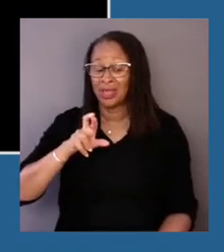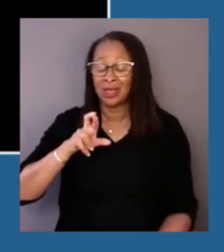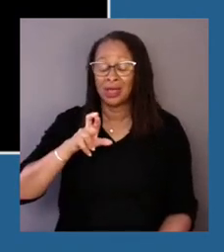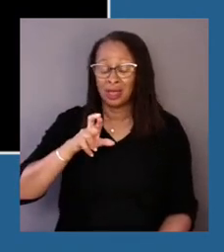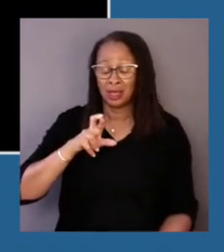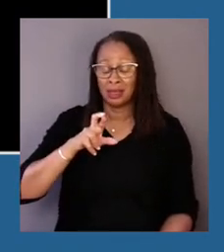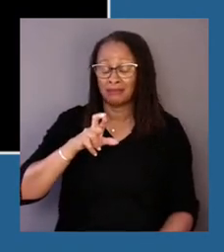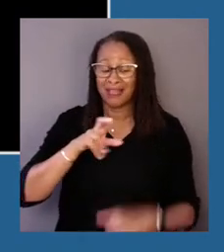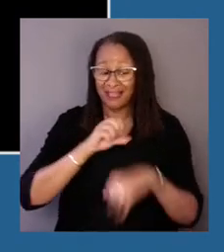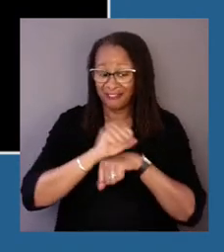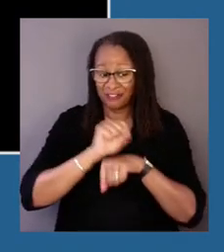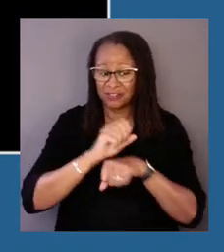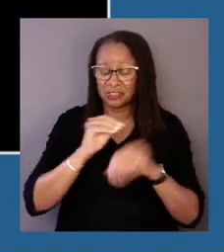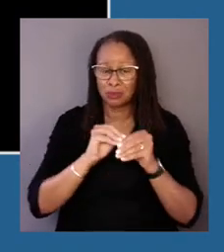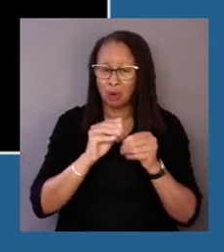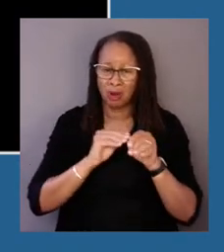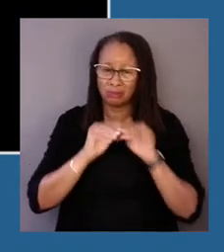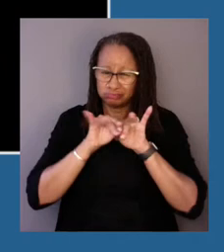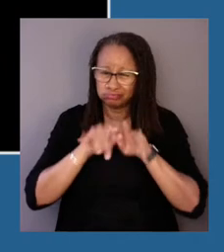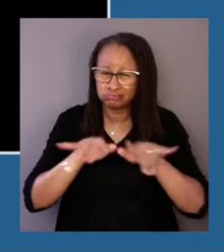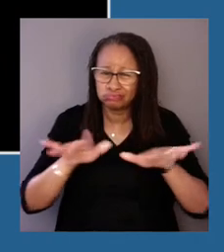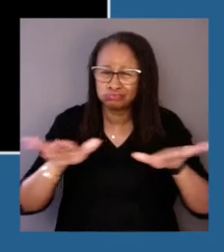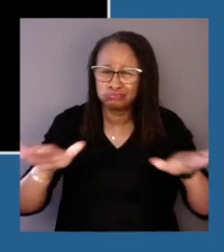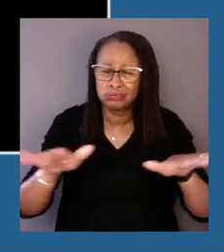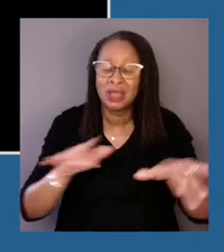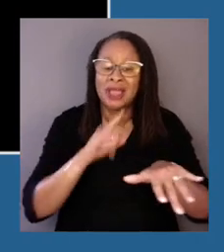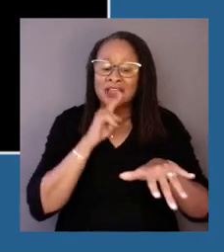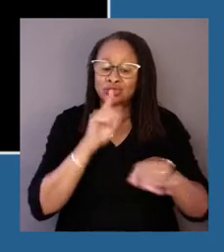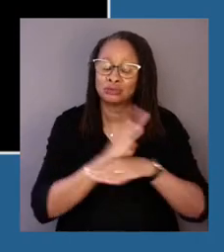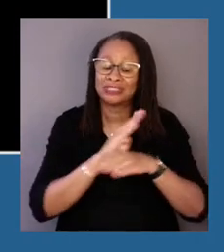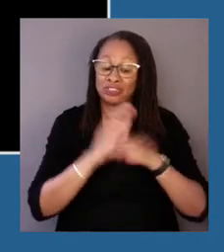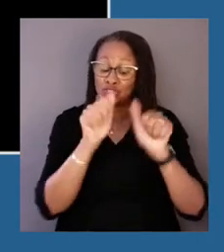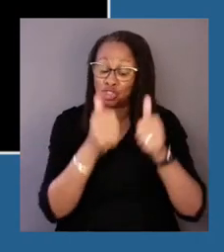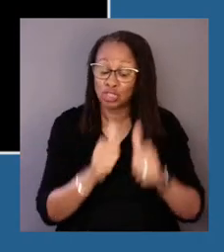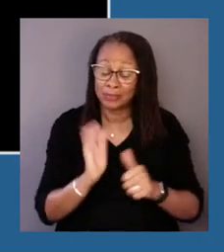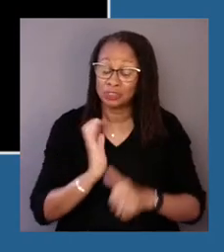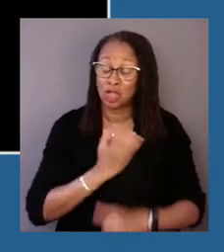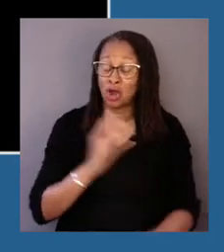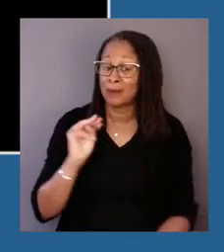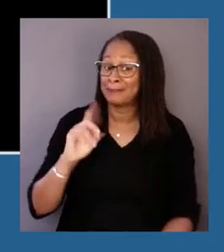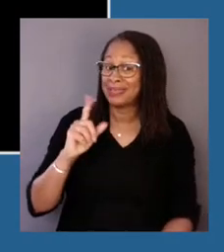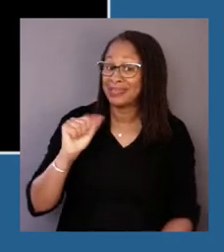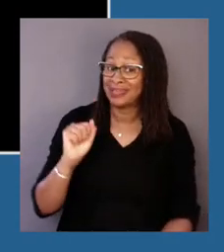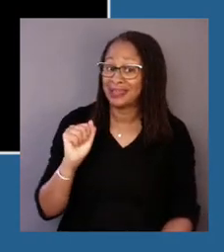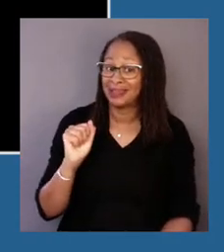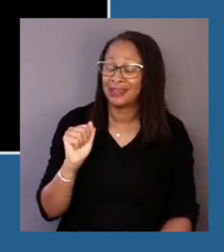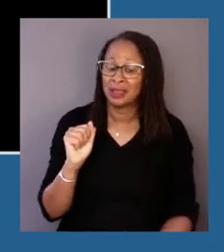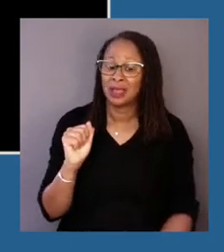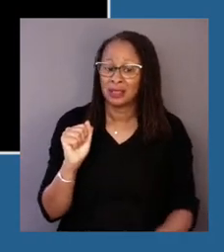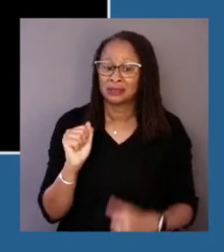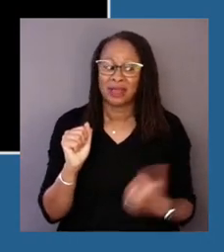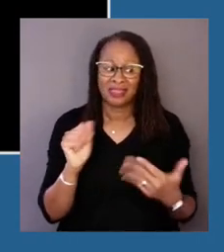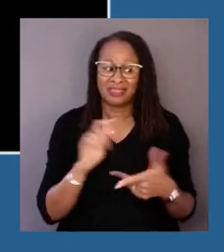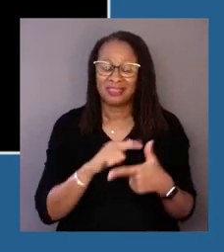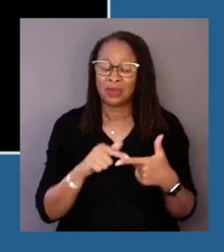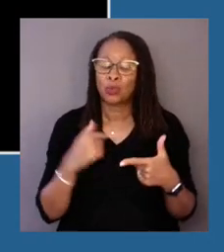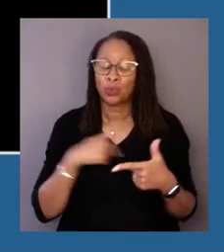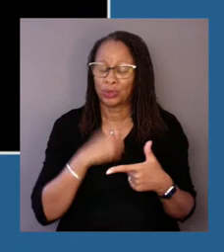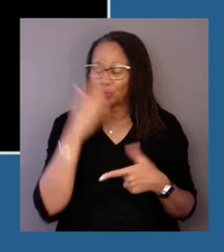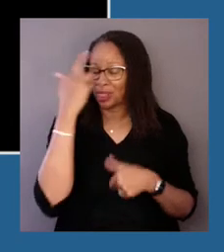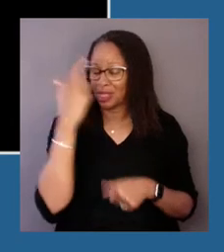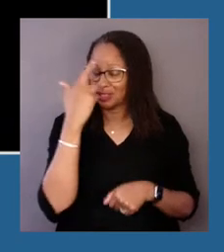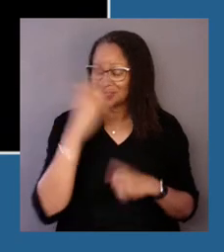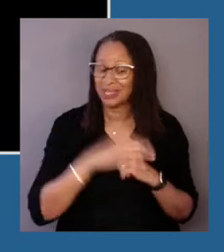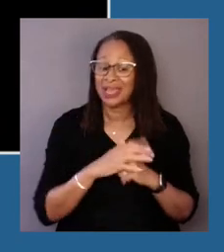more shaping of our media landscape than was intuitive to us. And that told us